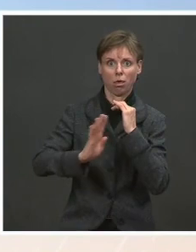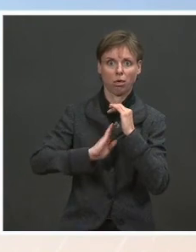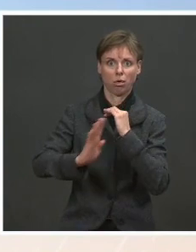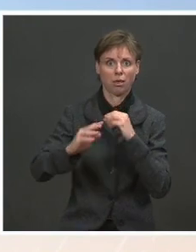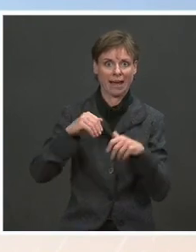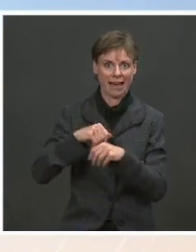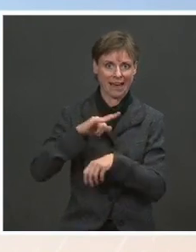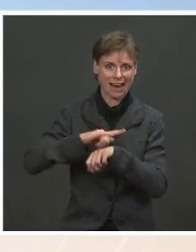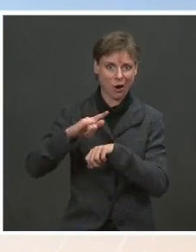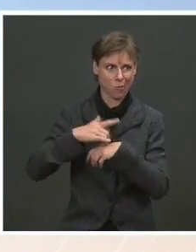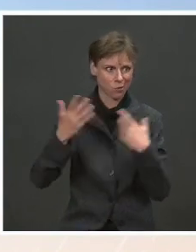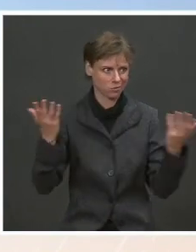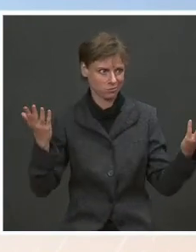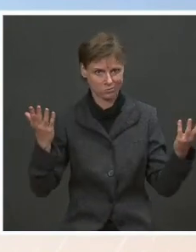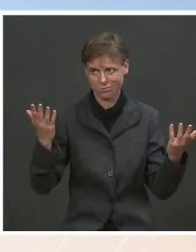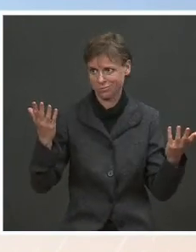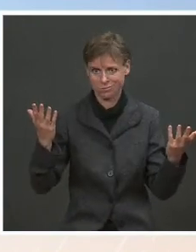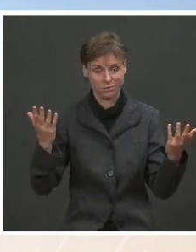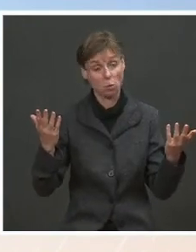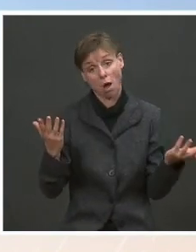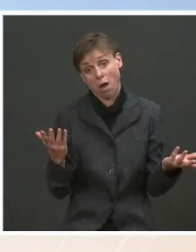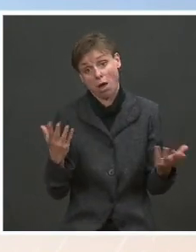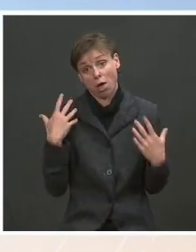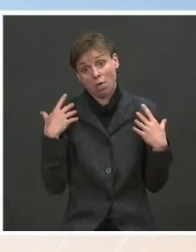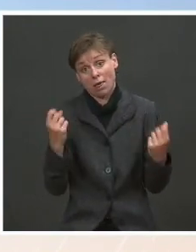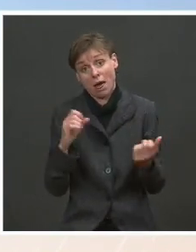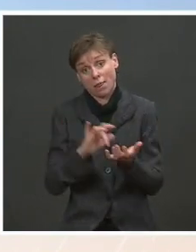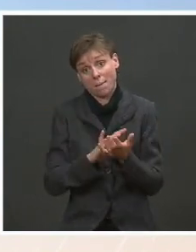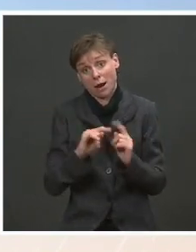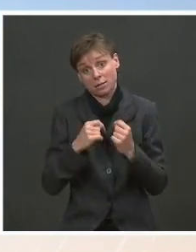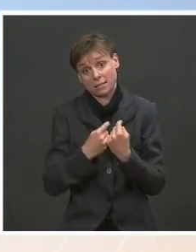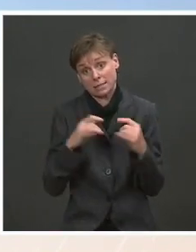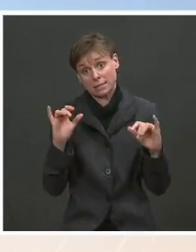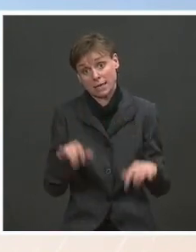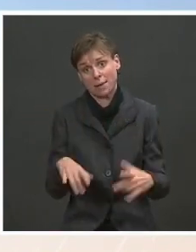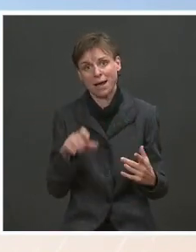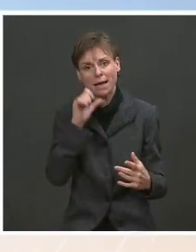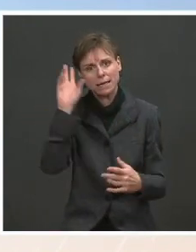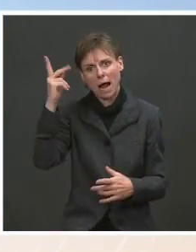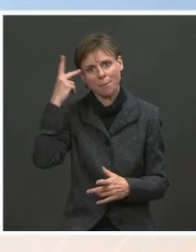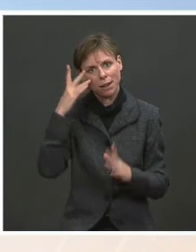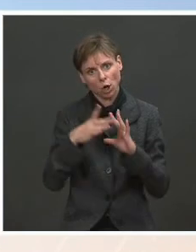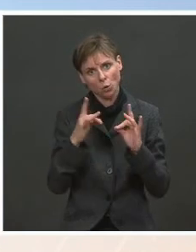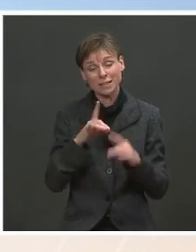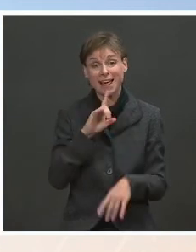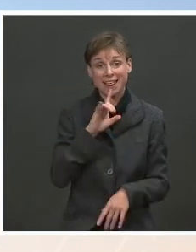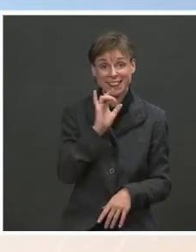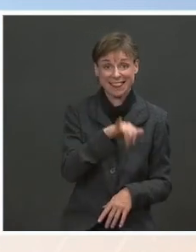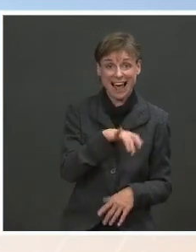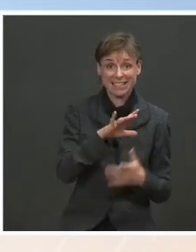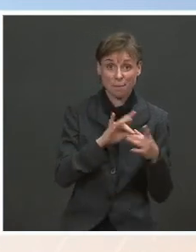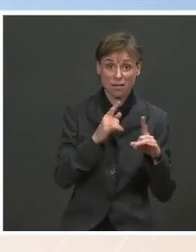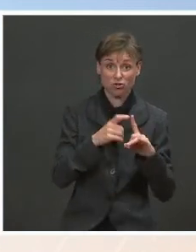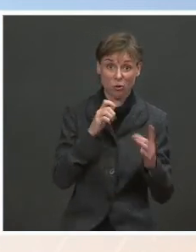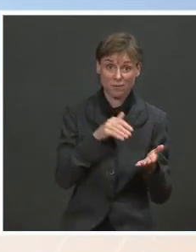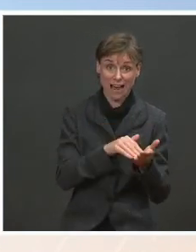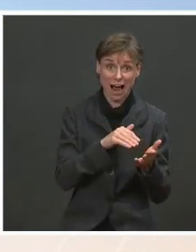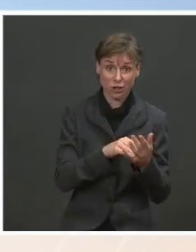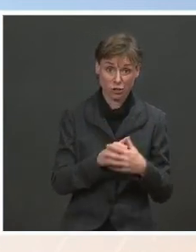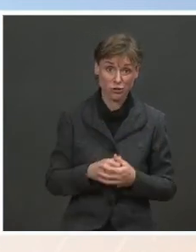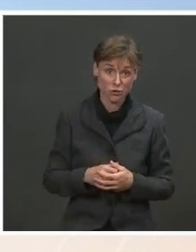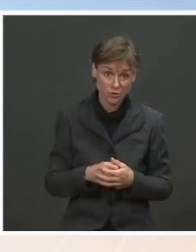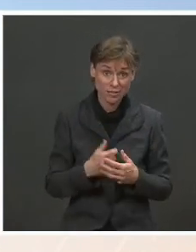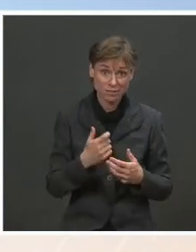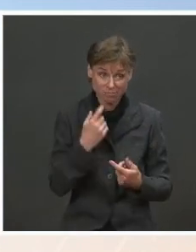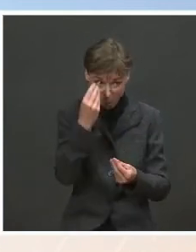health and medical team are doing the same. It's not a political message. It's a message from our doctors that's just conveying the fact that the guidelines